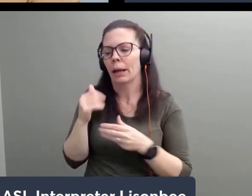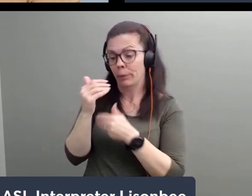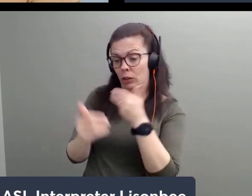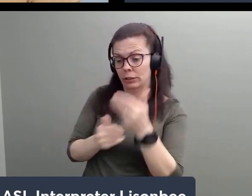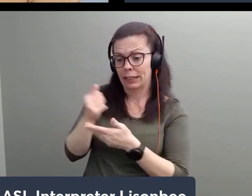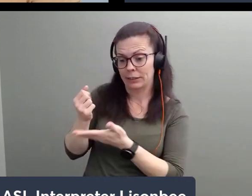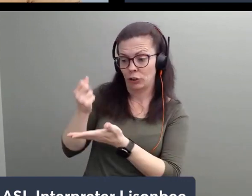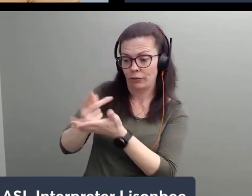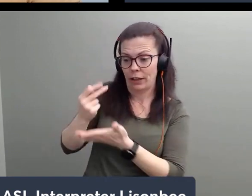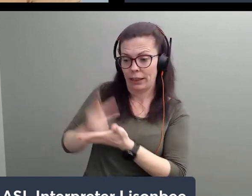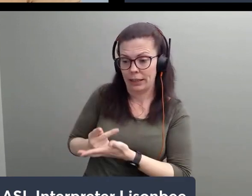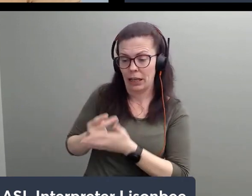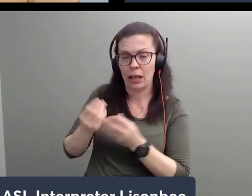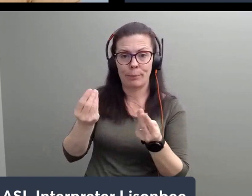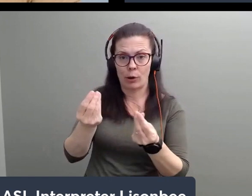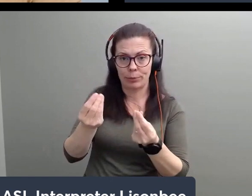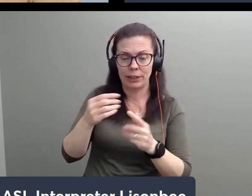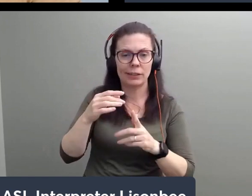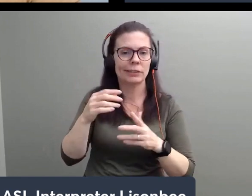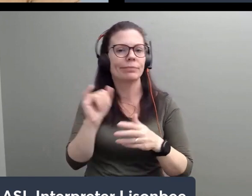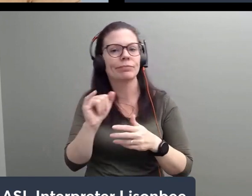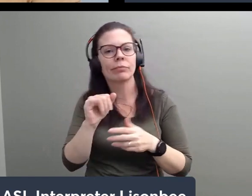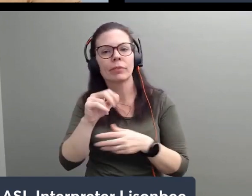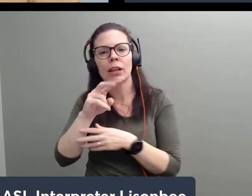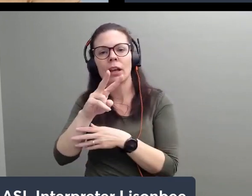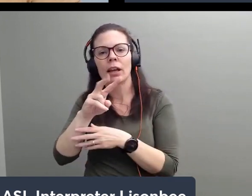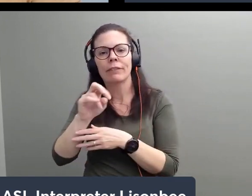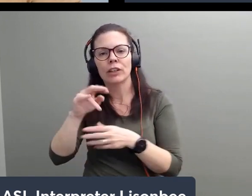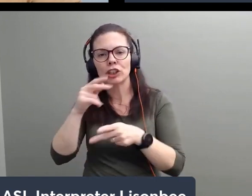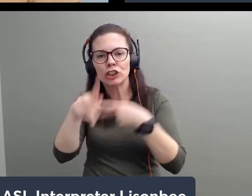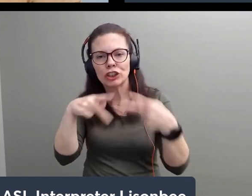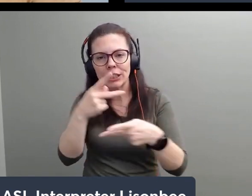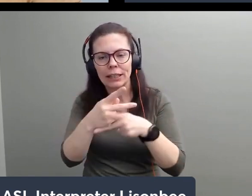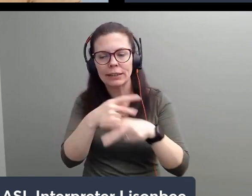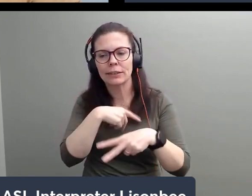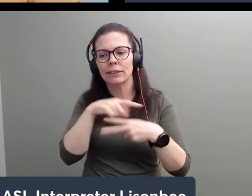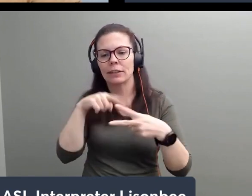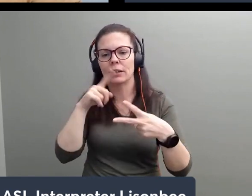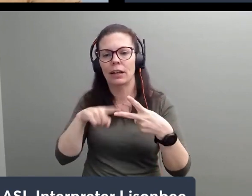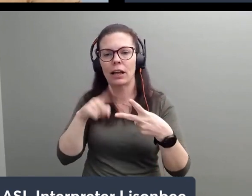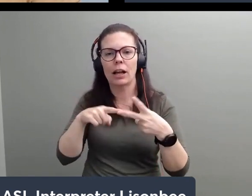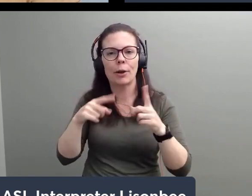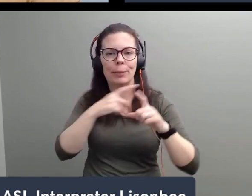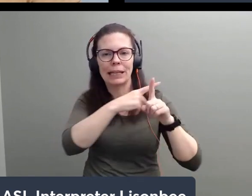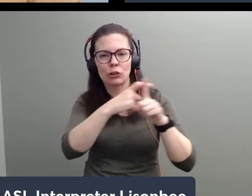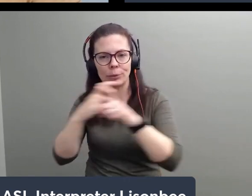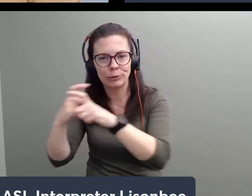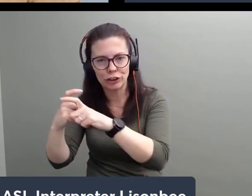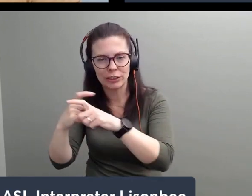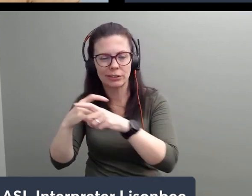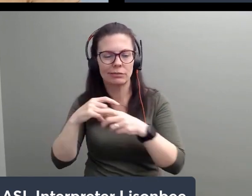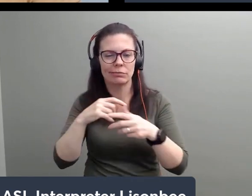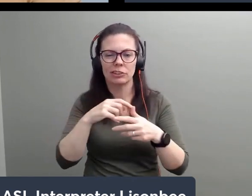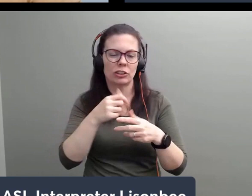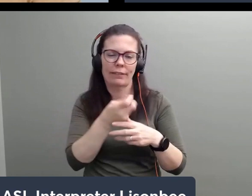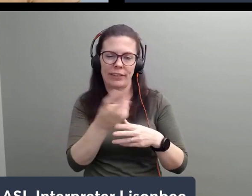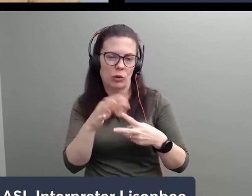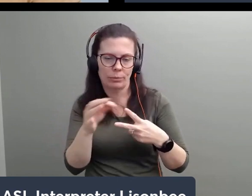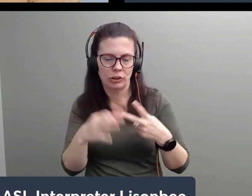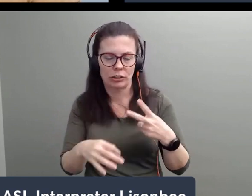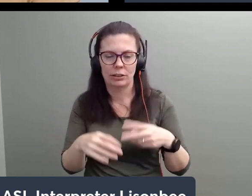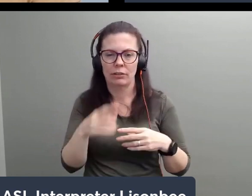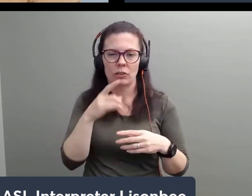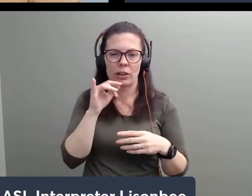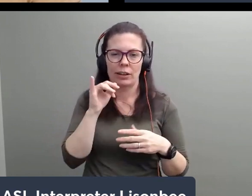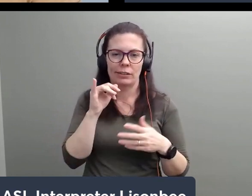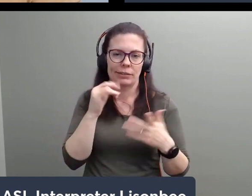validate the properties, for example, the versioning configuration, the server-side encryption, just to name a few, for the